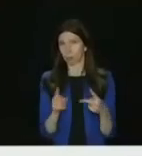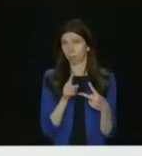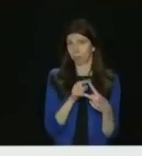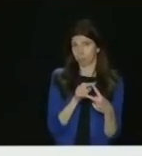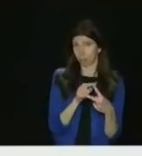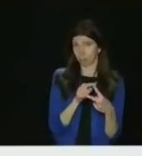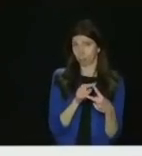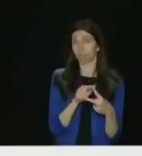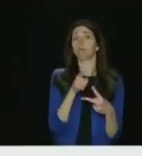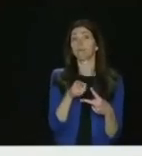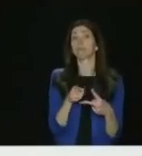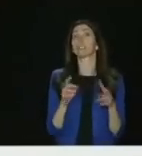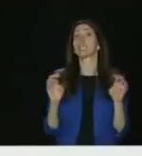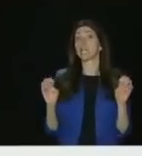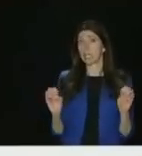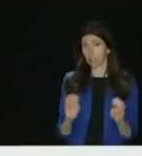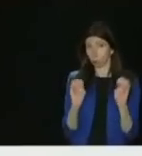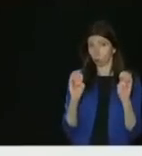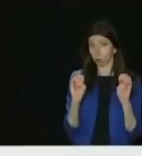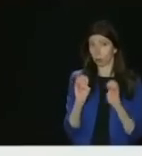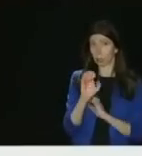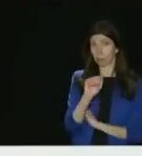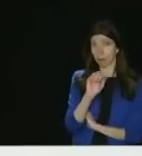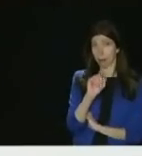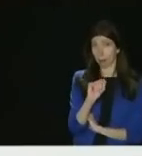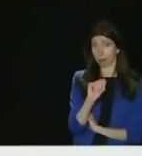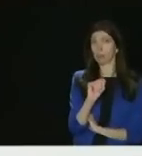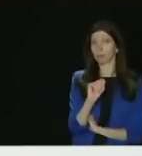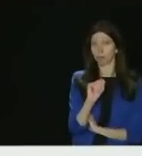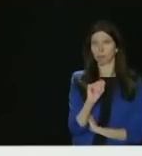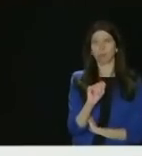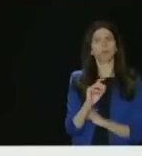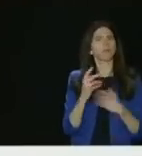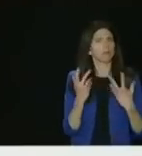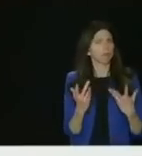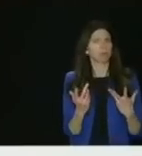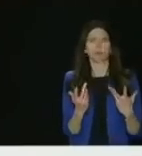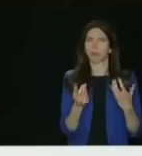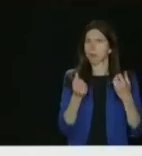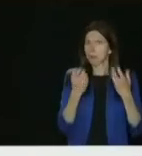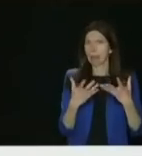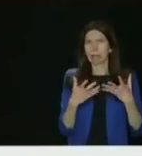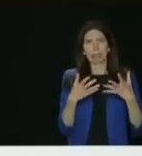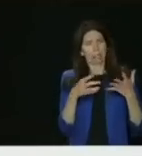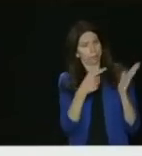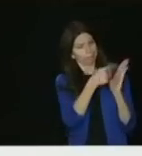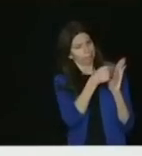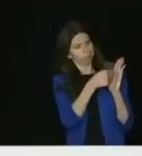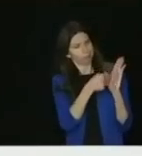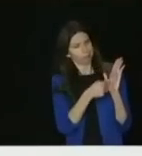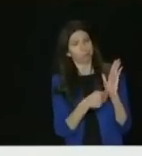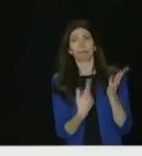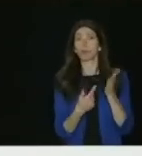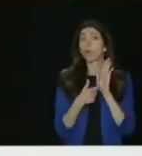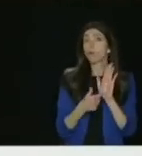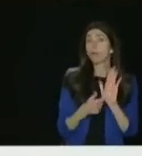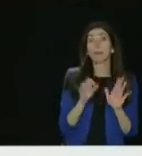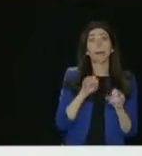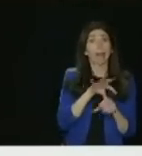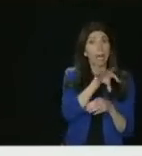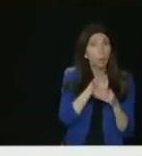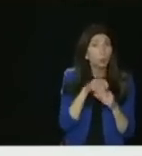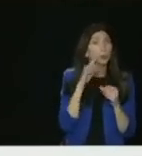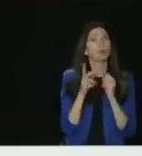the Emergencies Act has several ways of safeguarding measures, including parliamentary review.